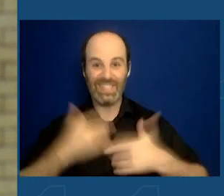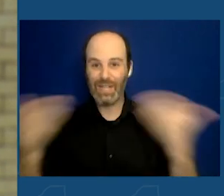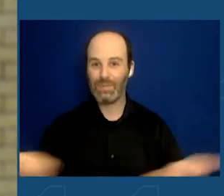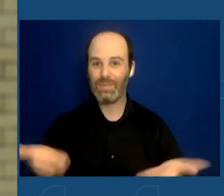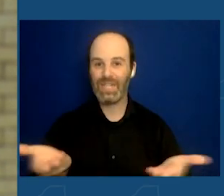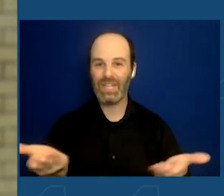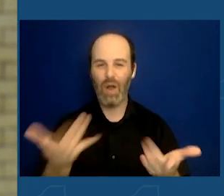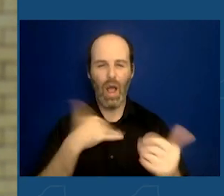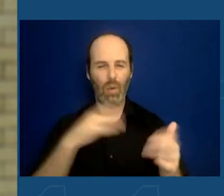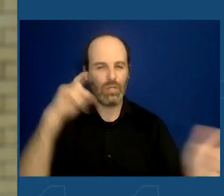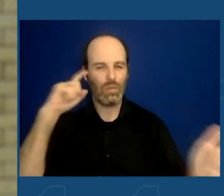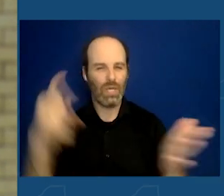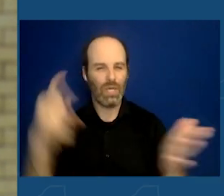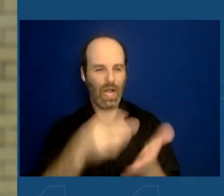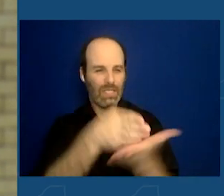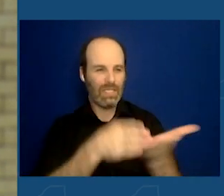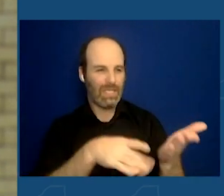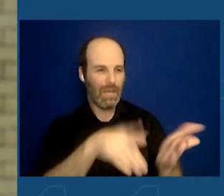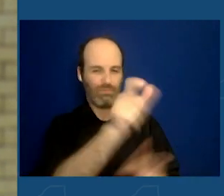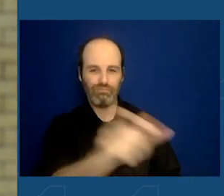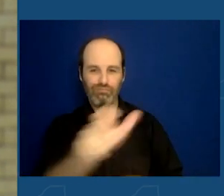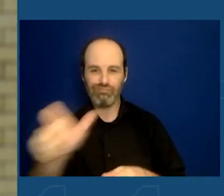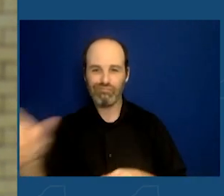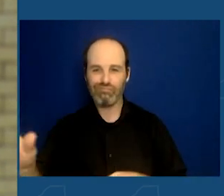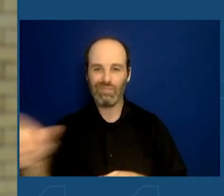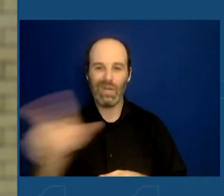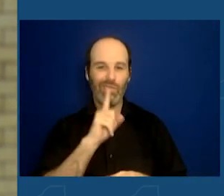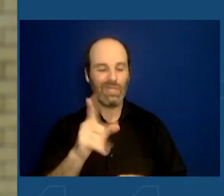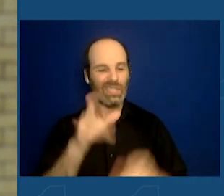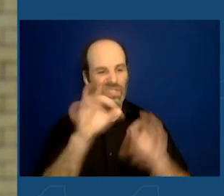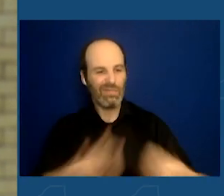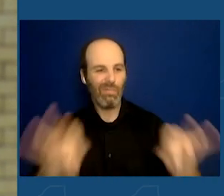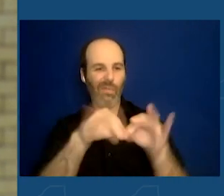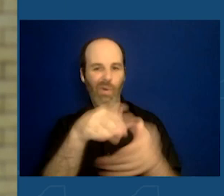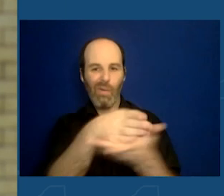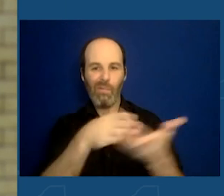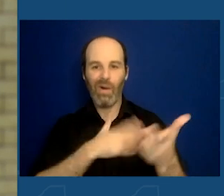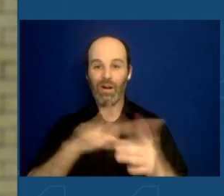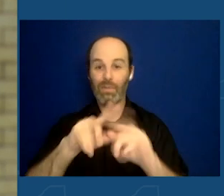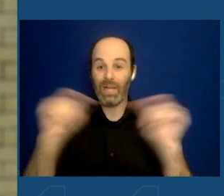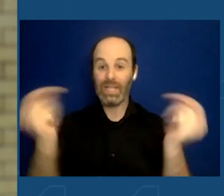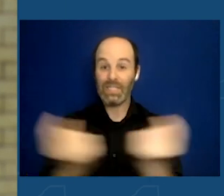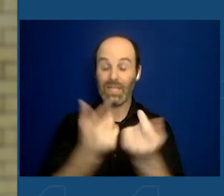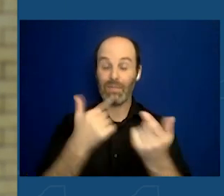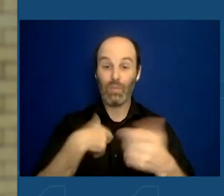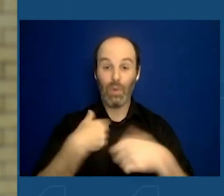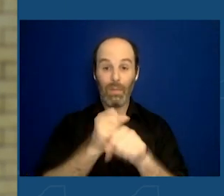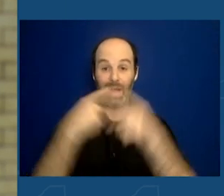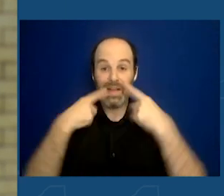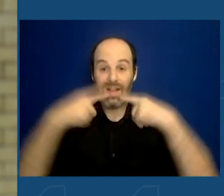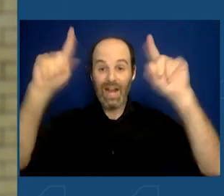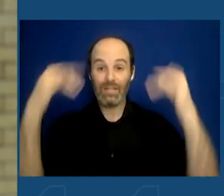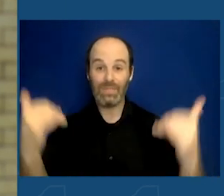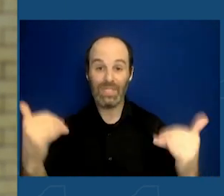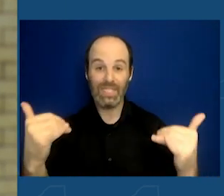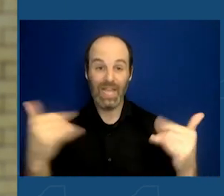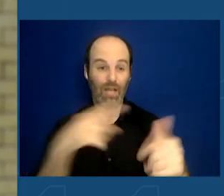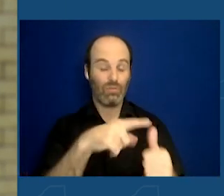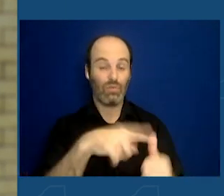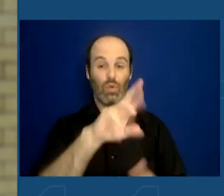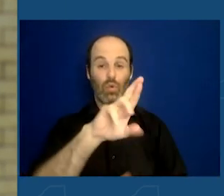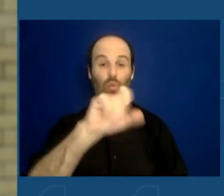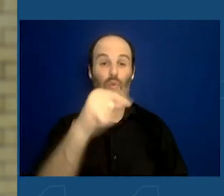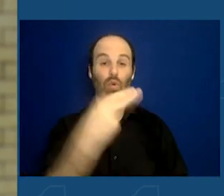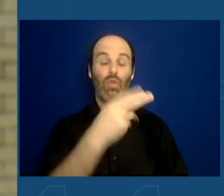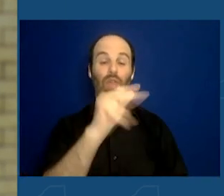acknowledge some individuals who are such an important part of my team as we're going to make some announcements here today. Ruth Ann Visnauskas is